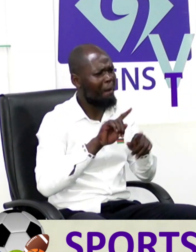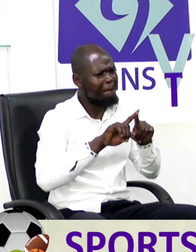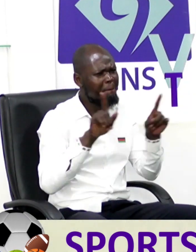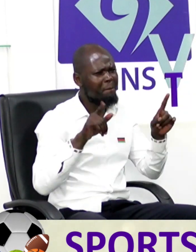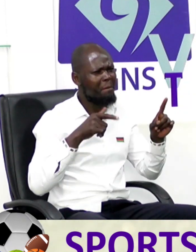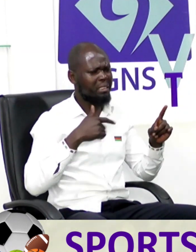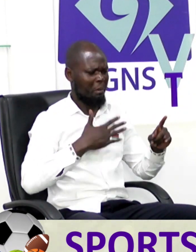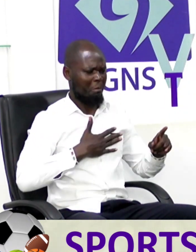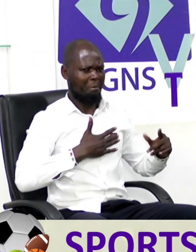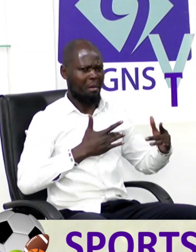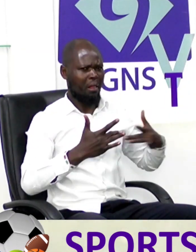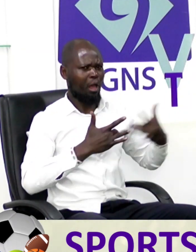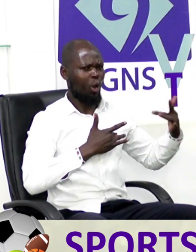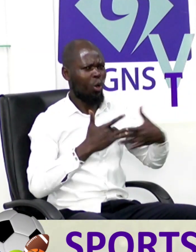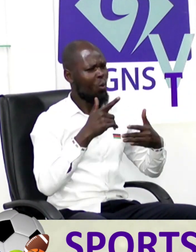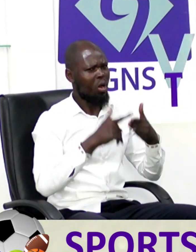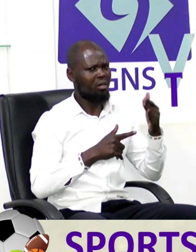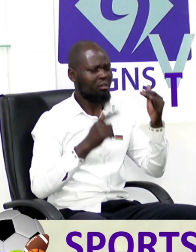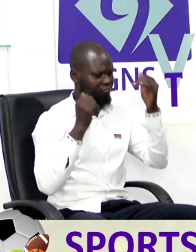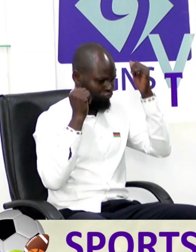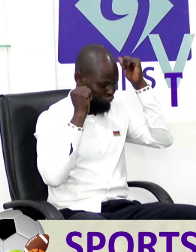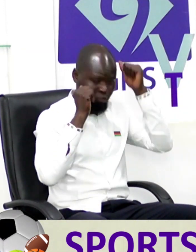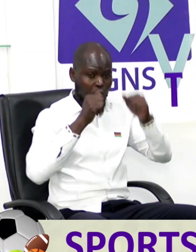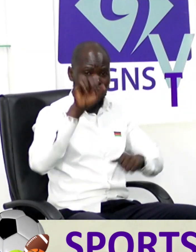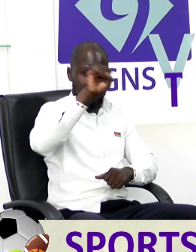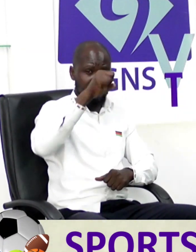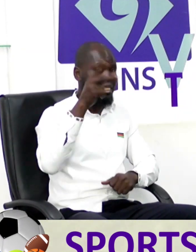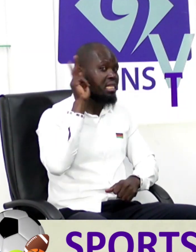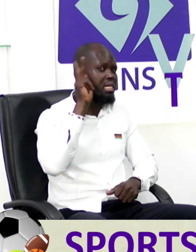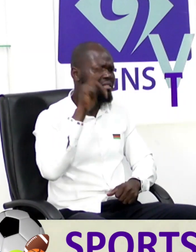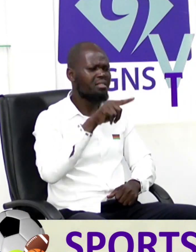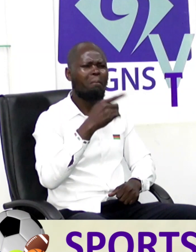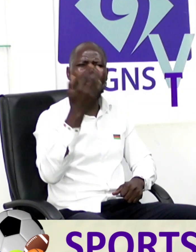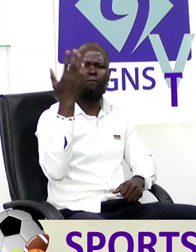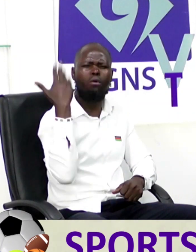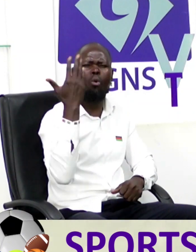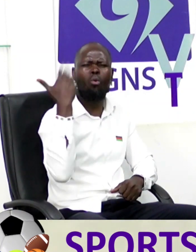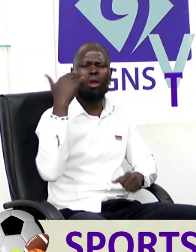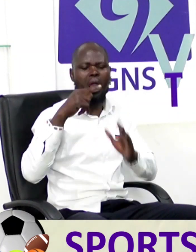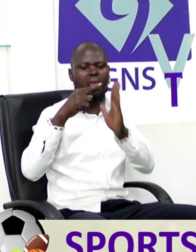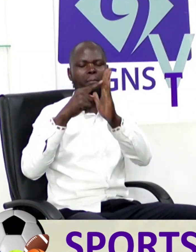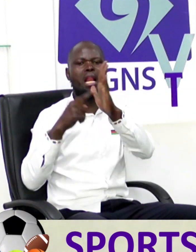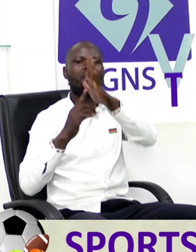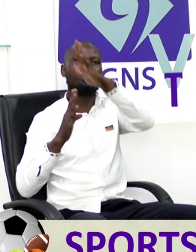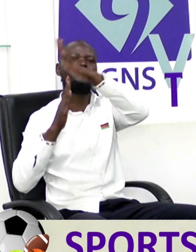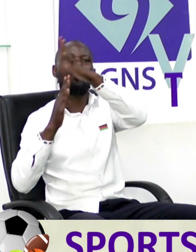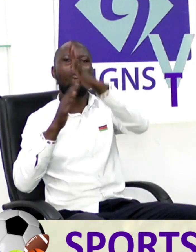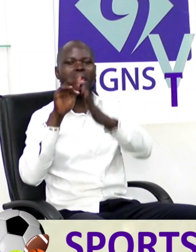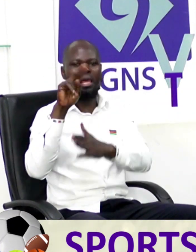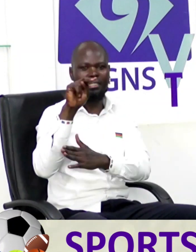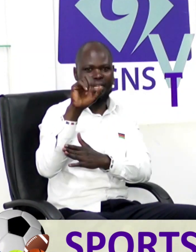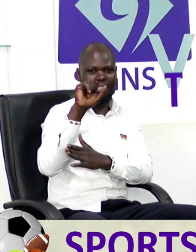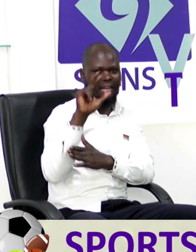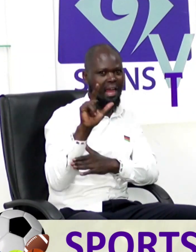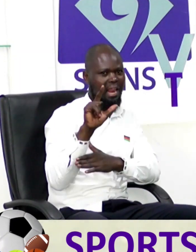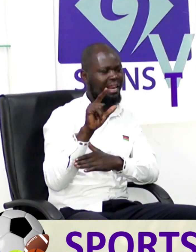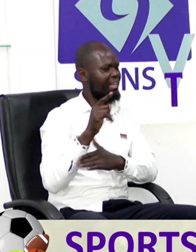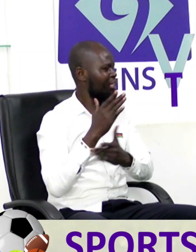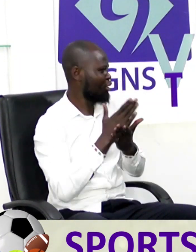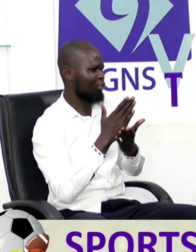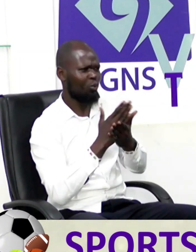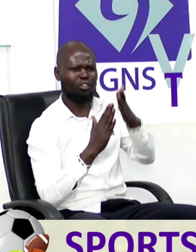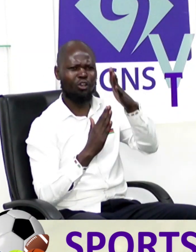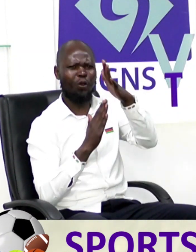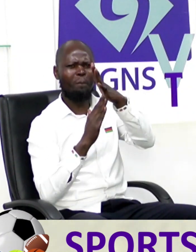with Ulinzi Stars. But my concern is Shabana FC, previously they were on the tape